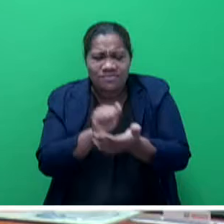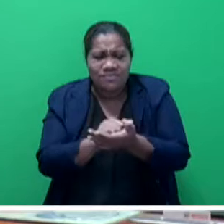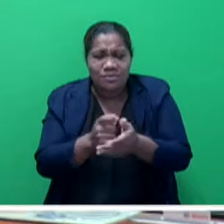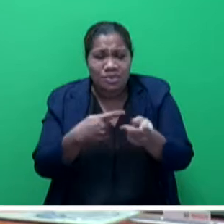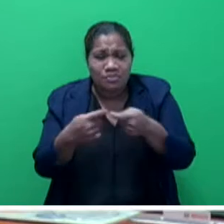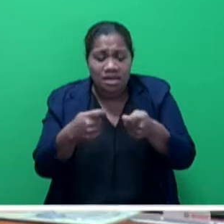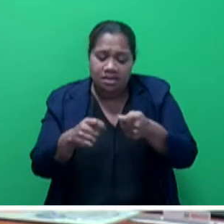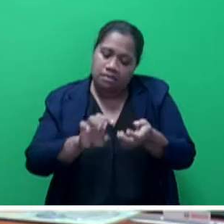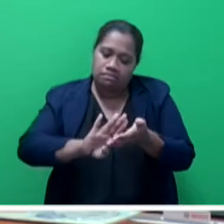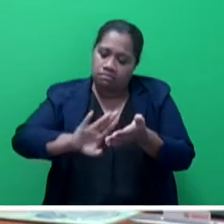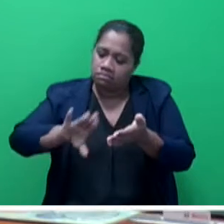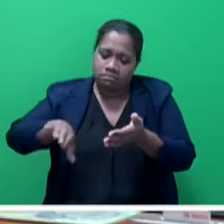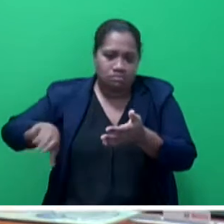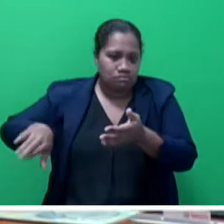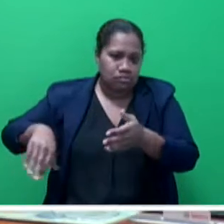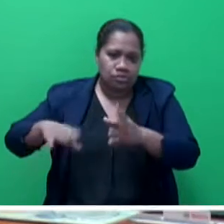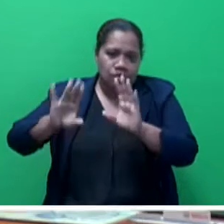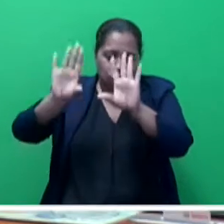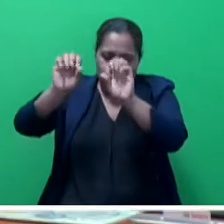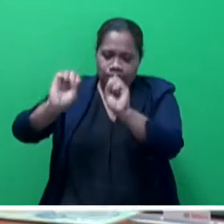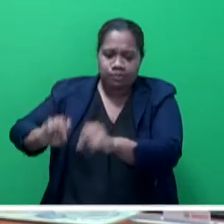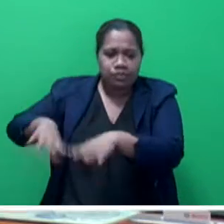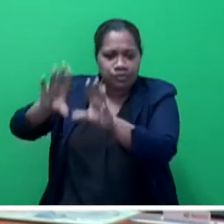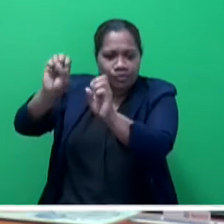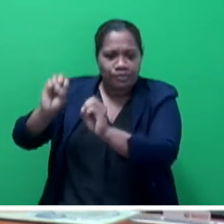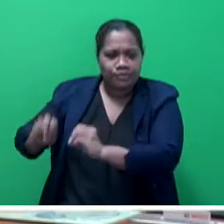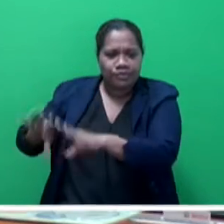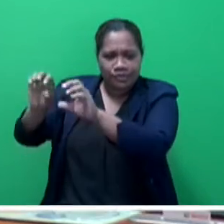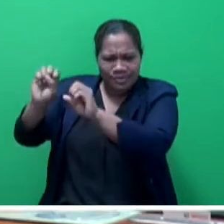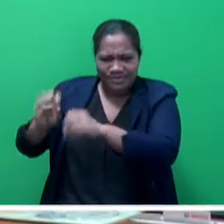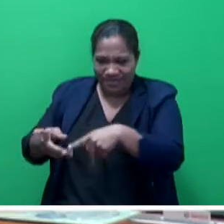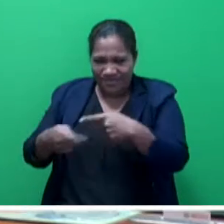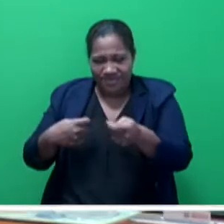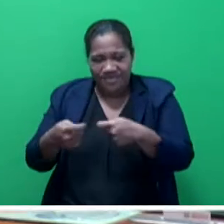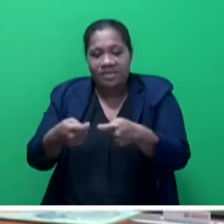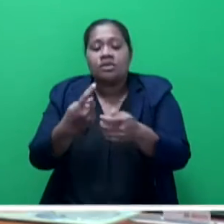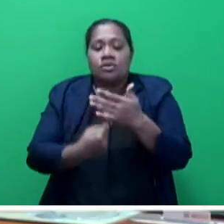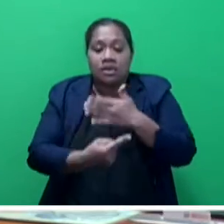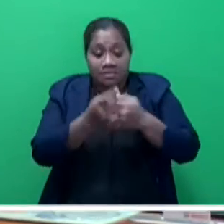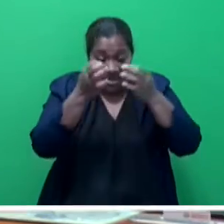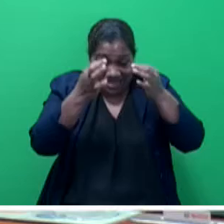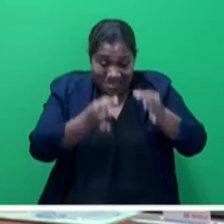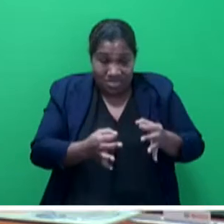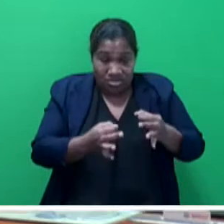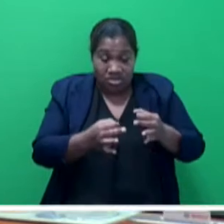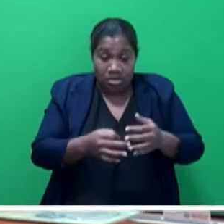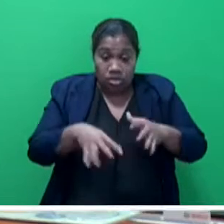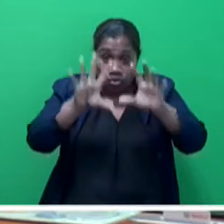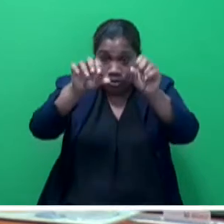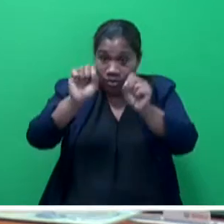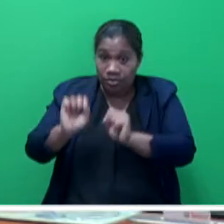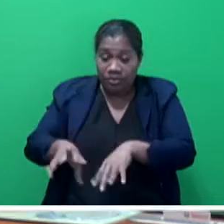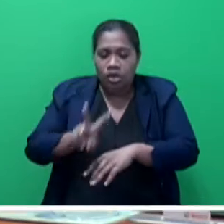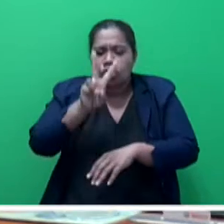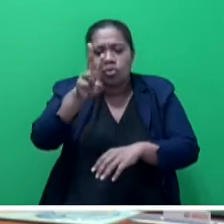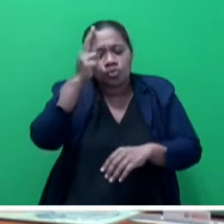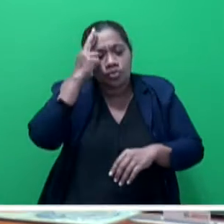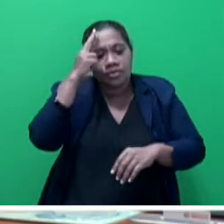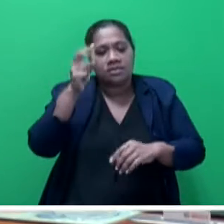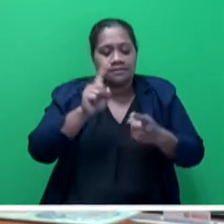The decision to dismantle and remove the informal markets were taken for two reasons: to prevent